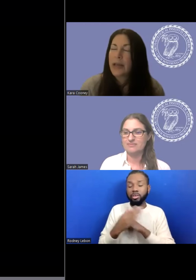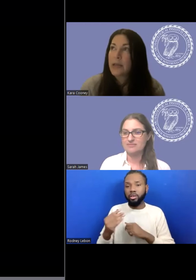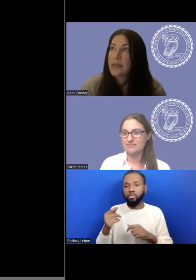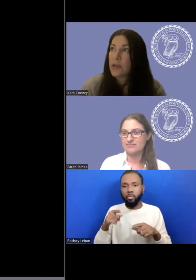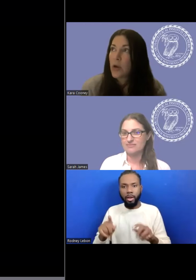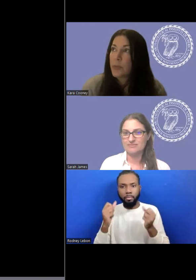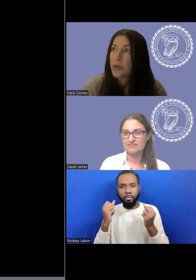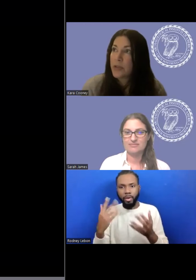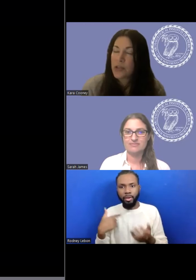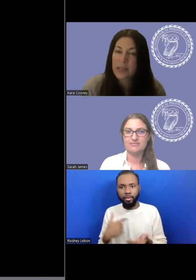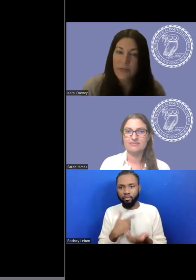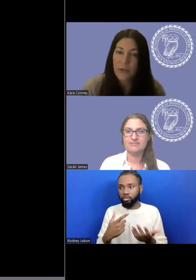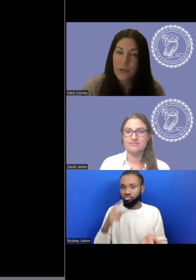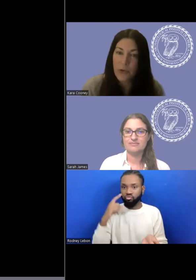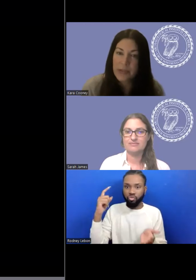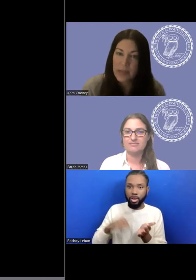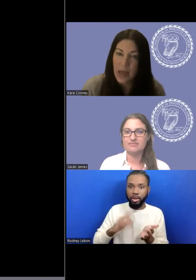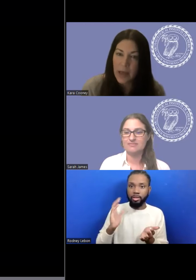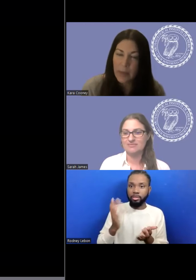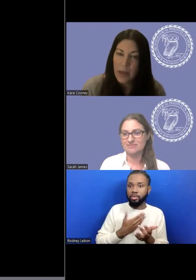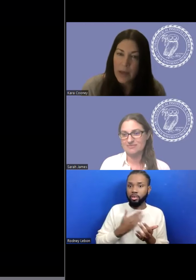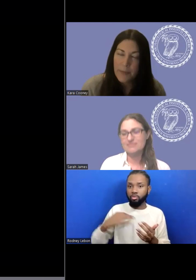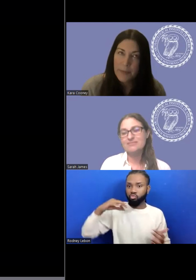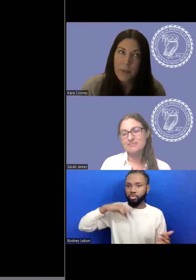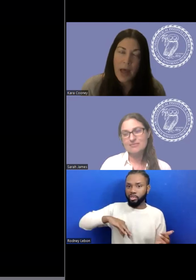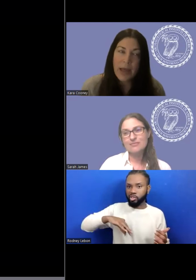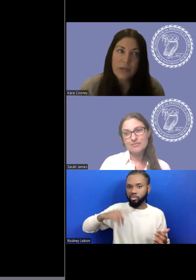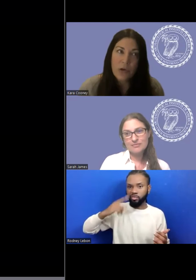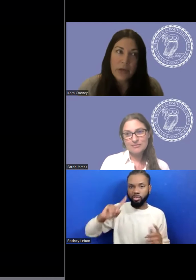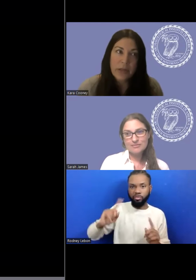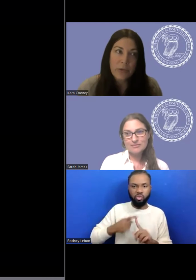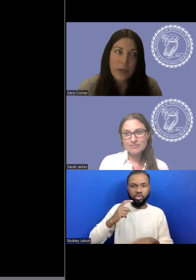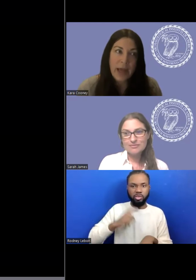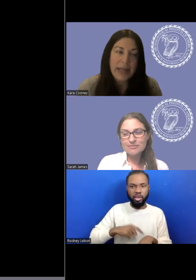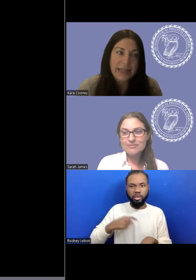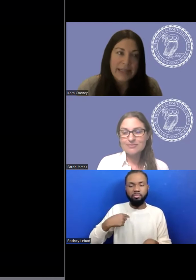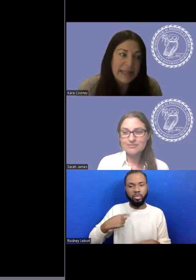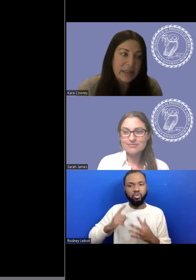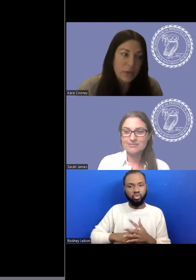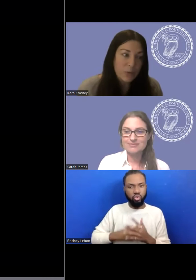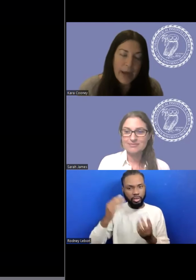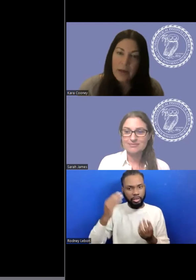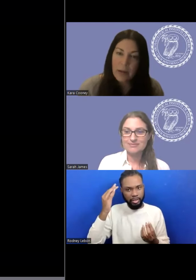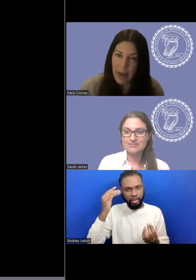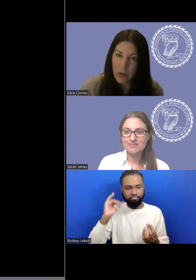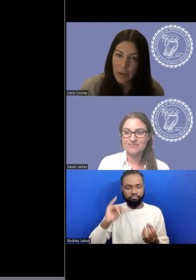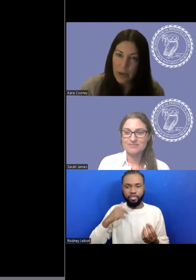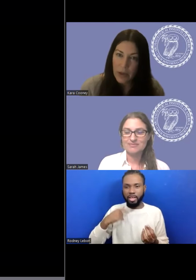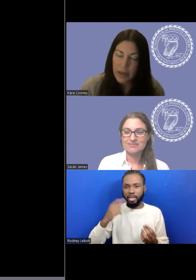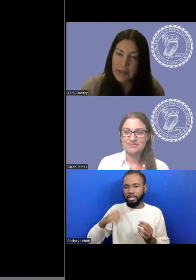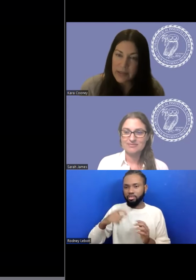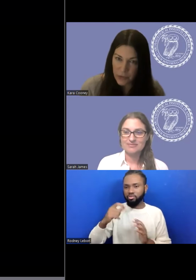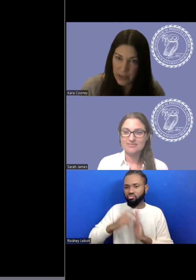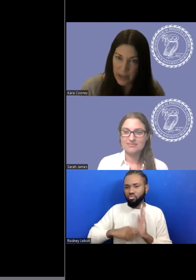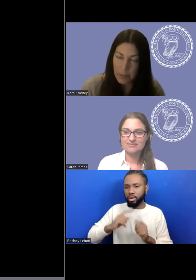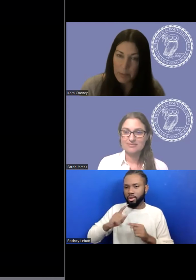are recognizing our privilege as if for the first time, I started to think I need to write about